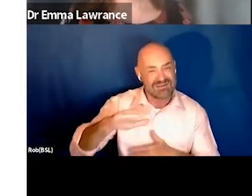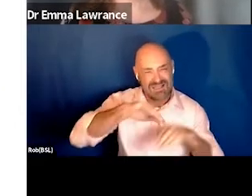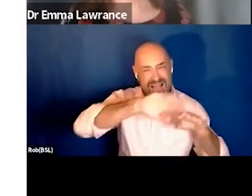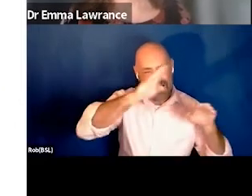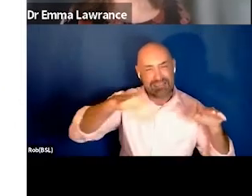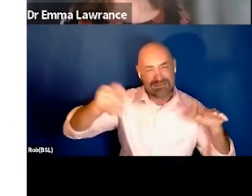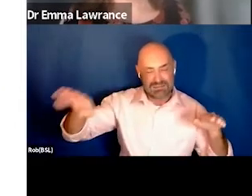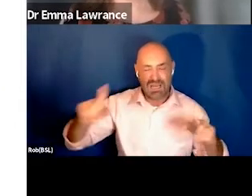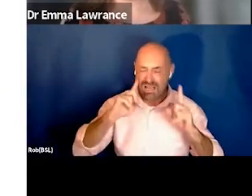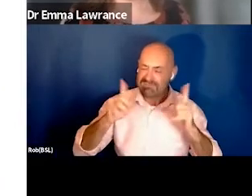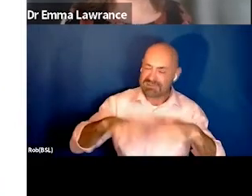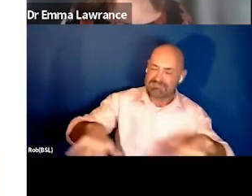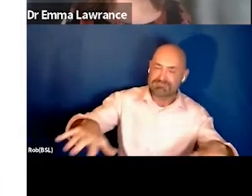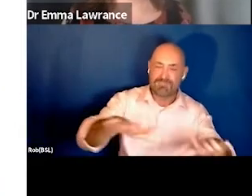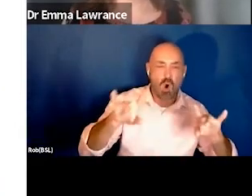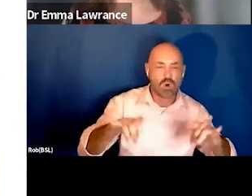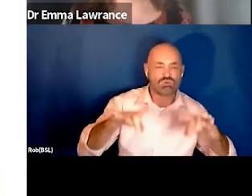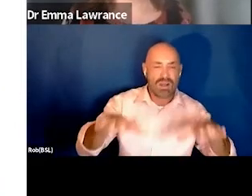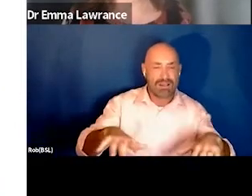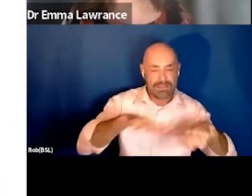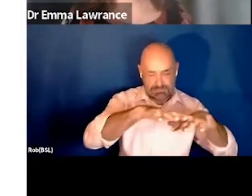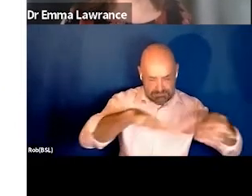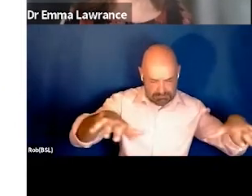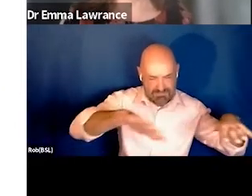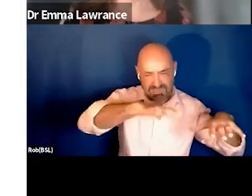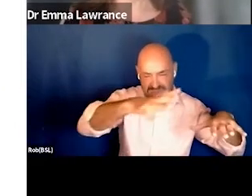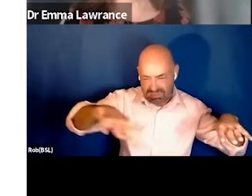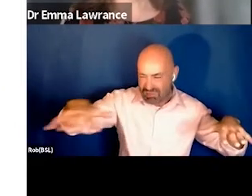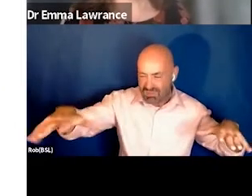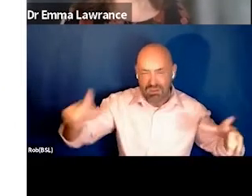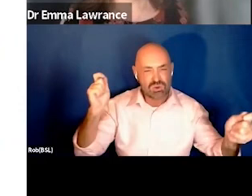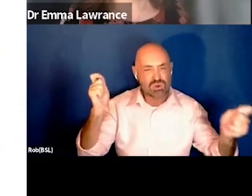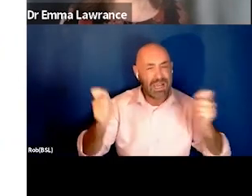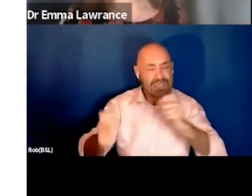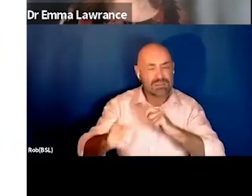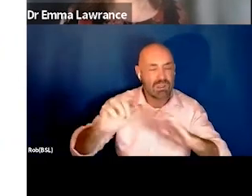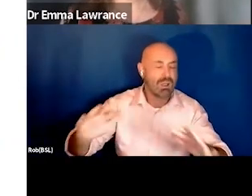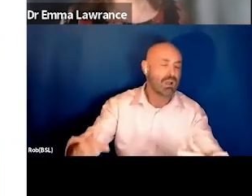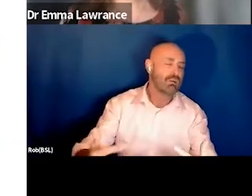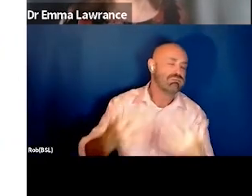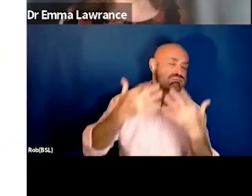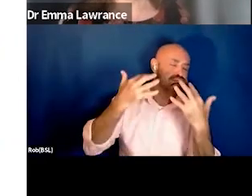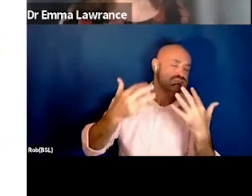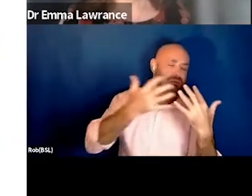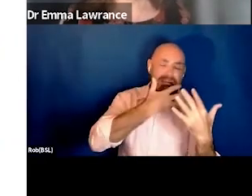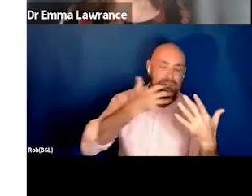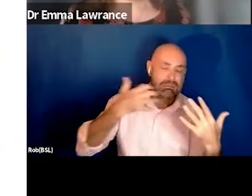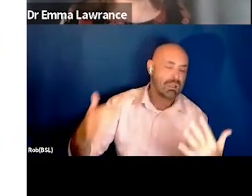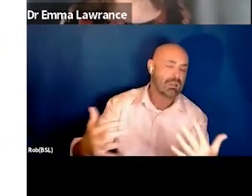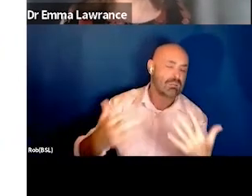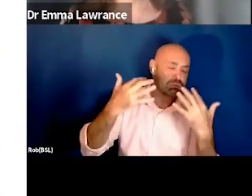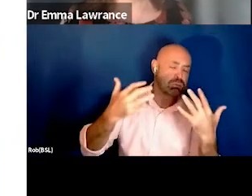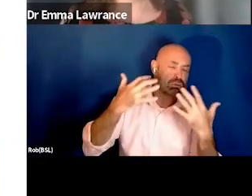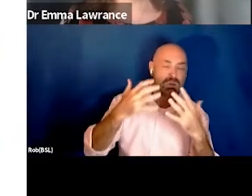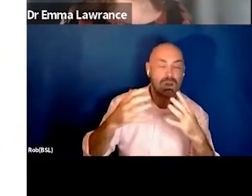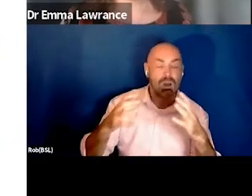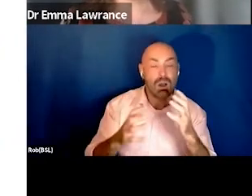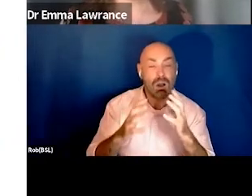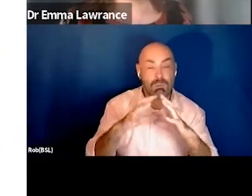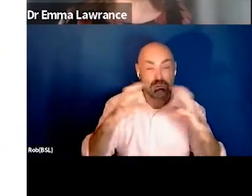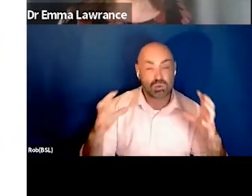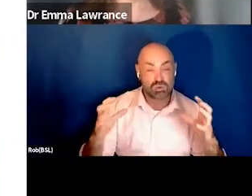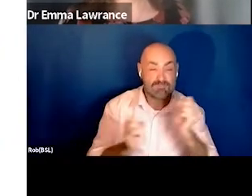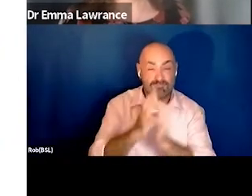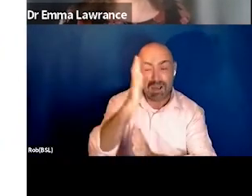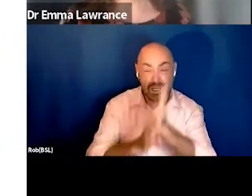the bushland around my family's home change. The heat waves are getting hotter, the bushfires are getting more